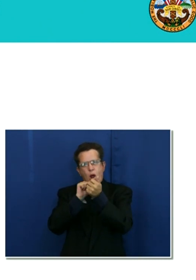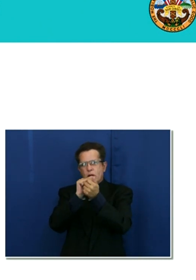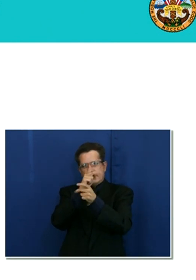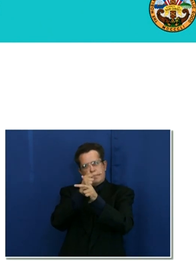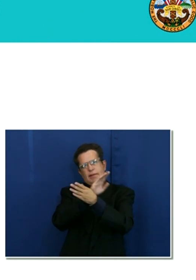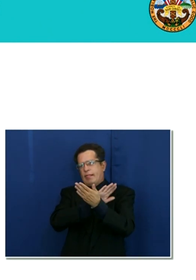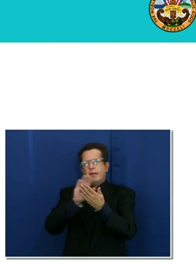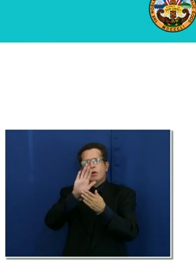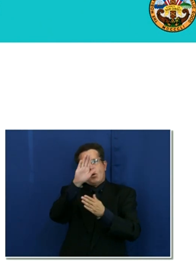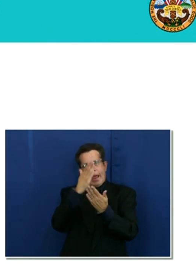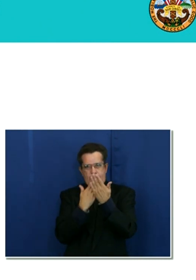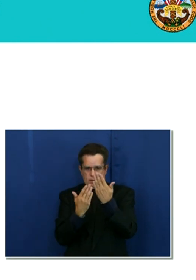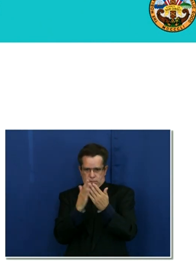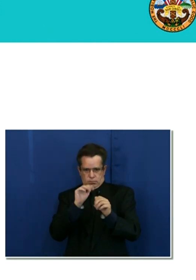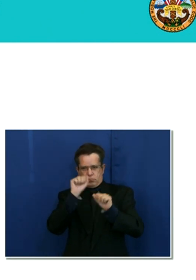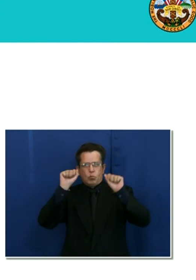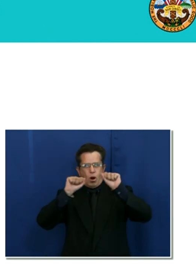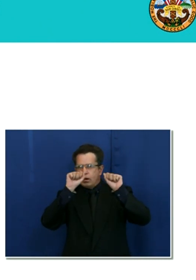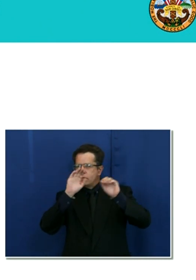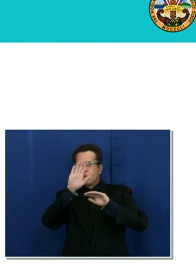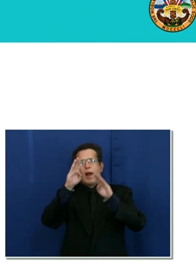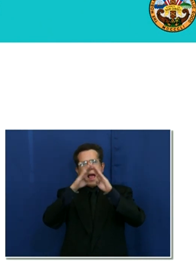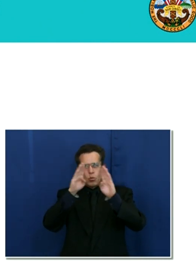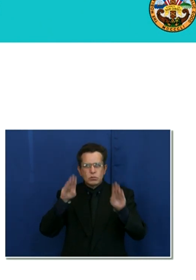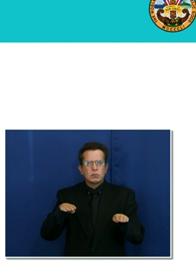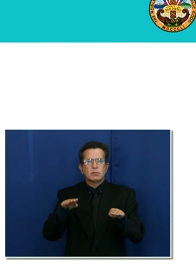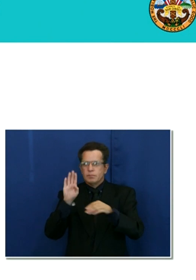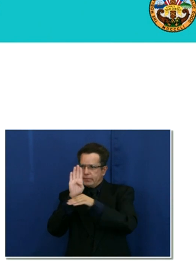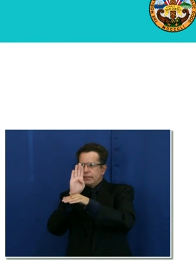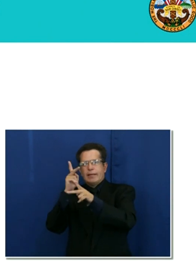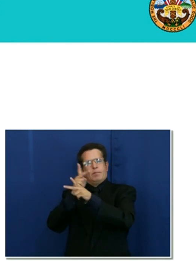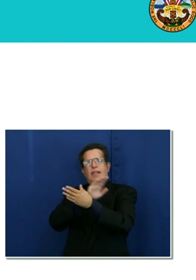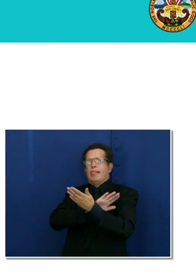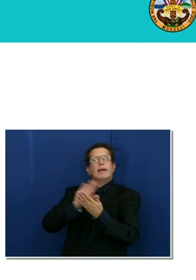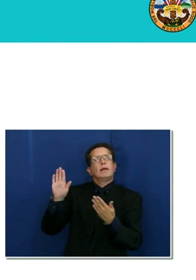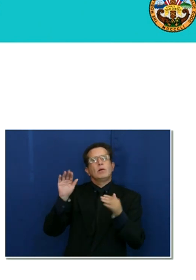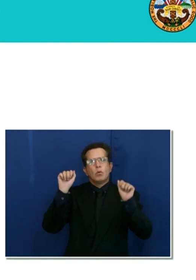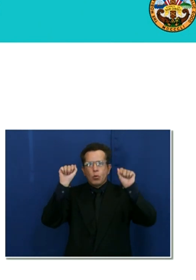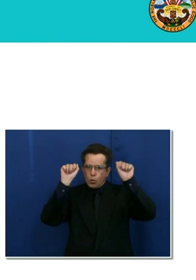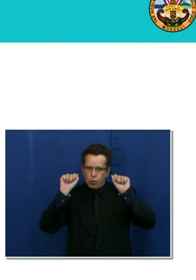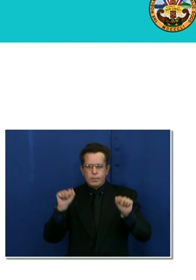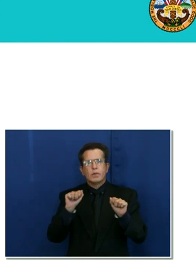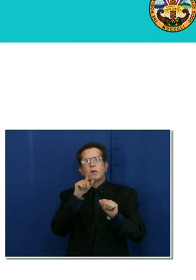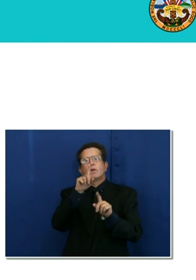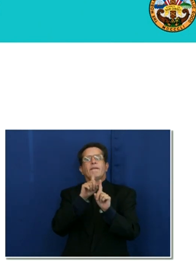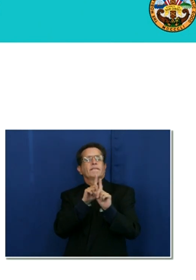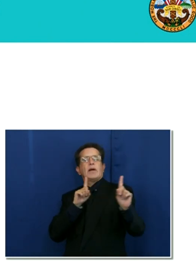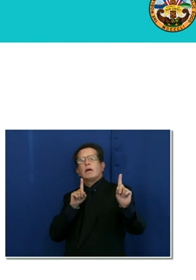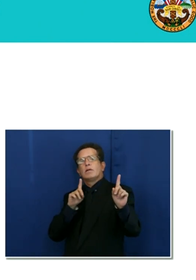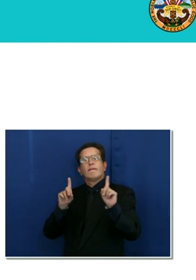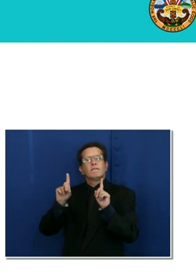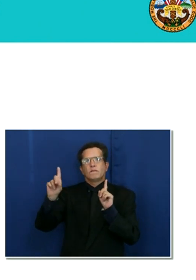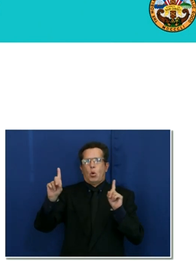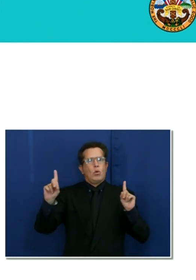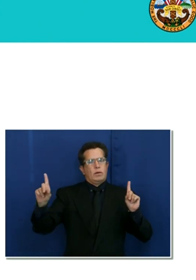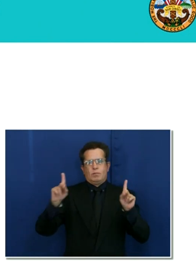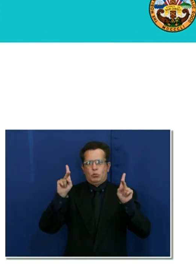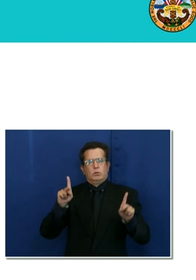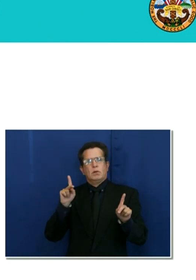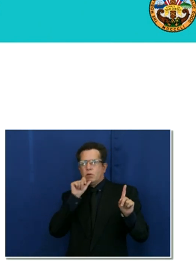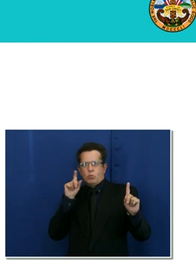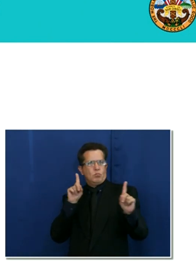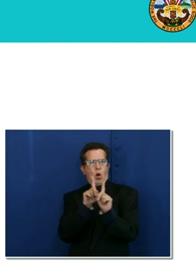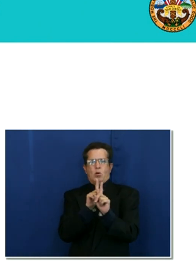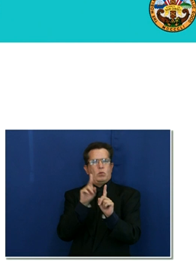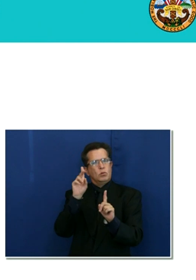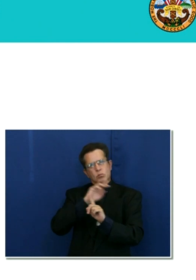your hands and promoting sanitation practices, staying 6 feet apart from others if they are not in your